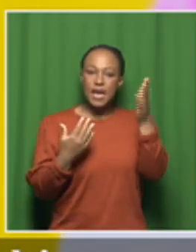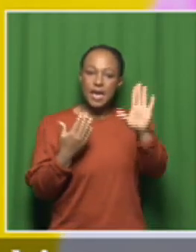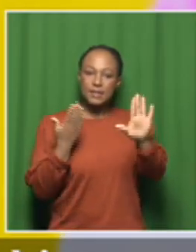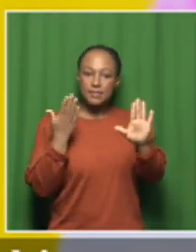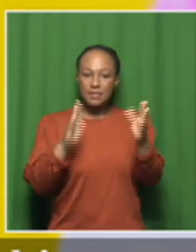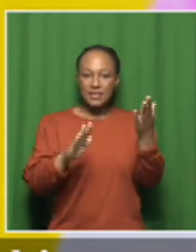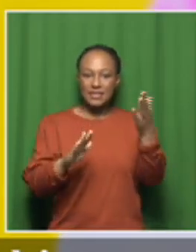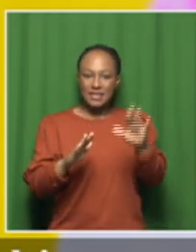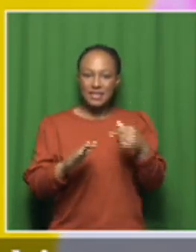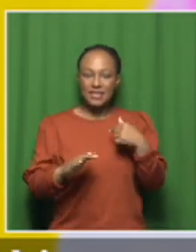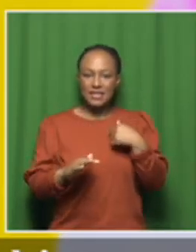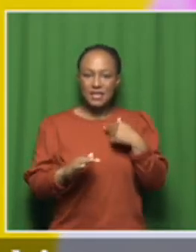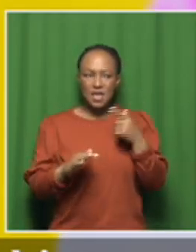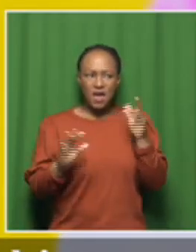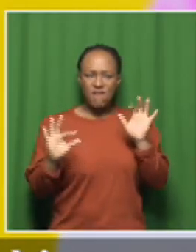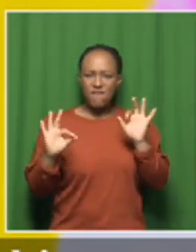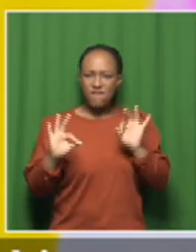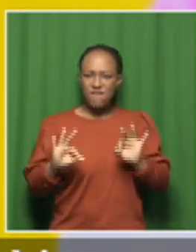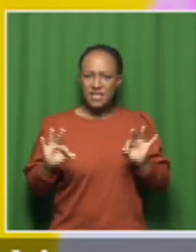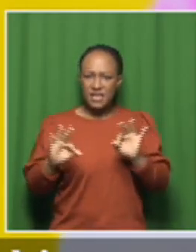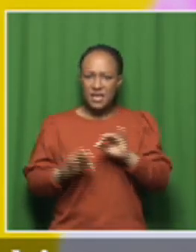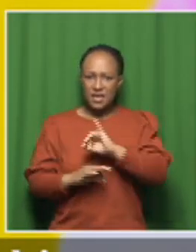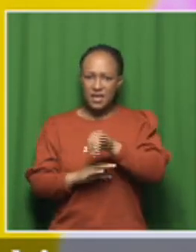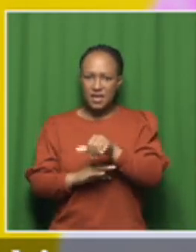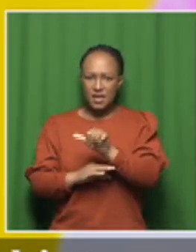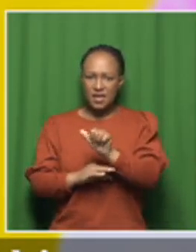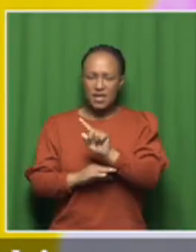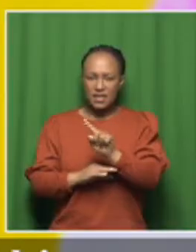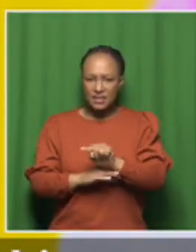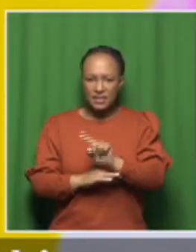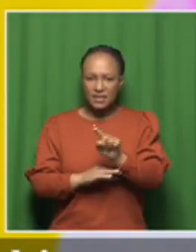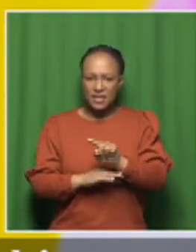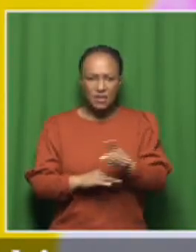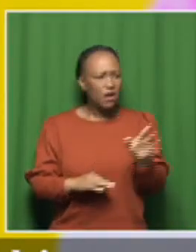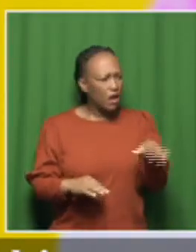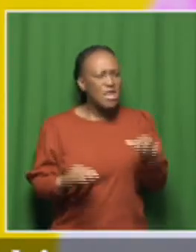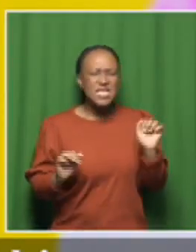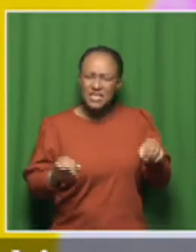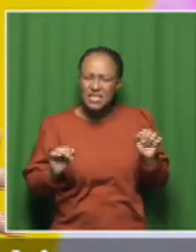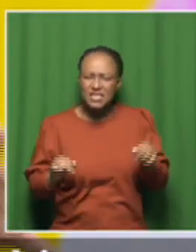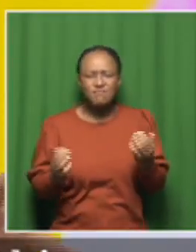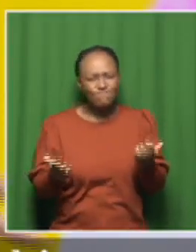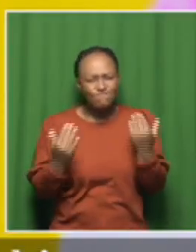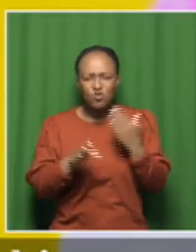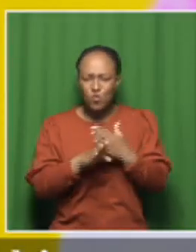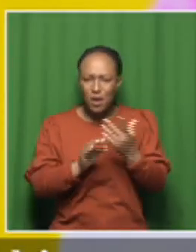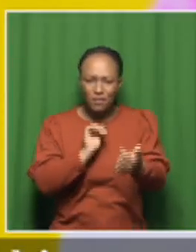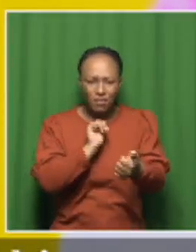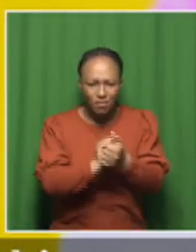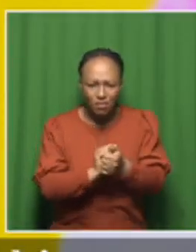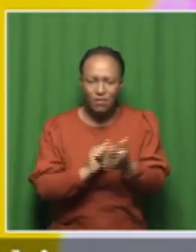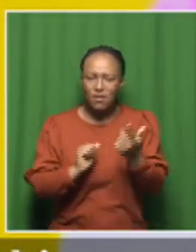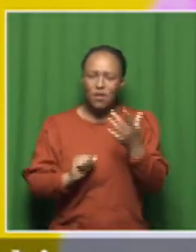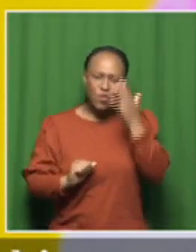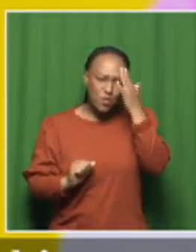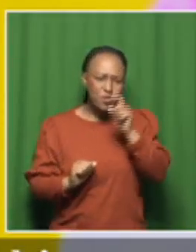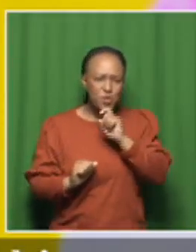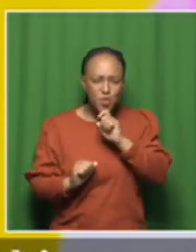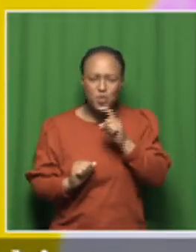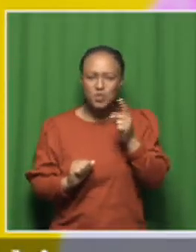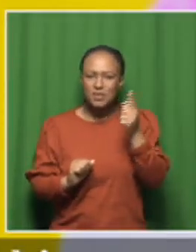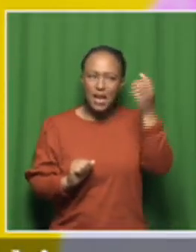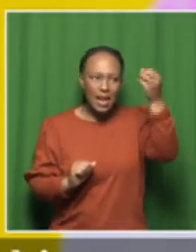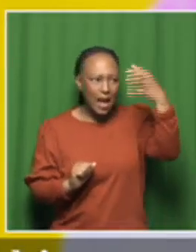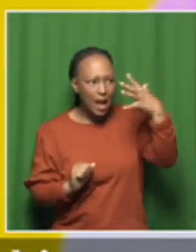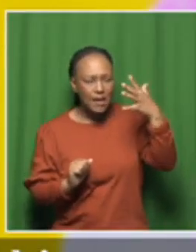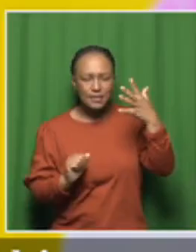Jazz. And they just explode like, can we work with you, please? We know the background, we know how to use cabinets, we know how to use lighting now,